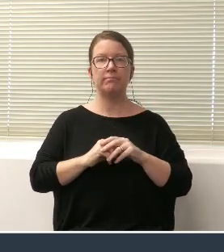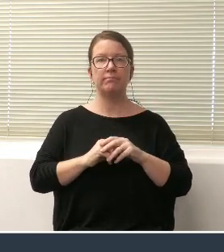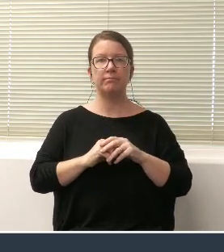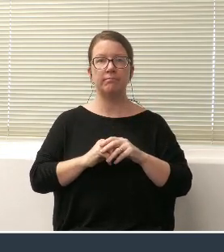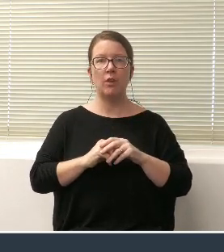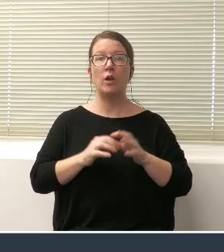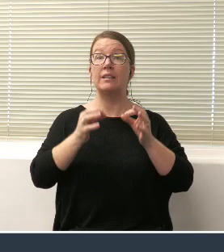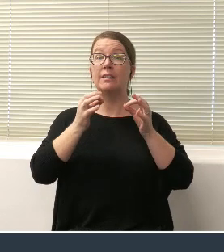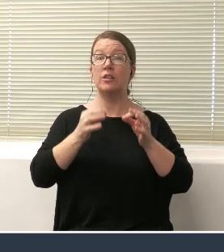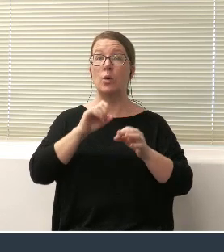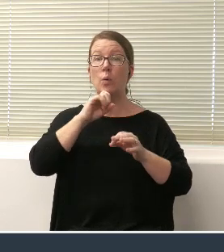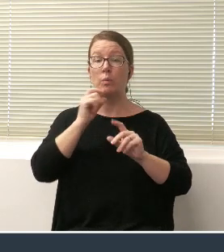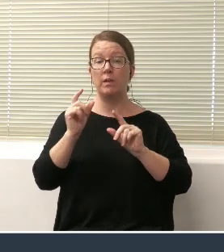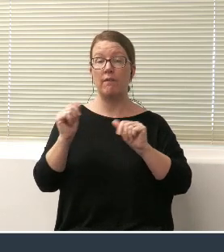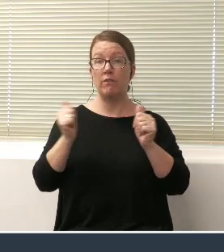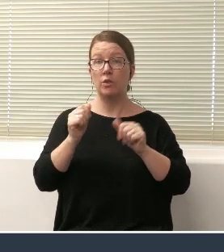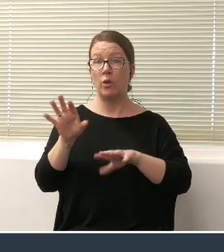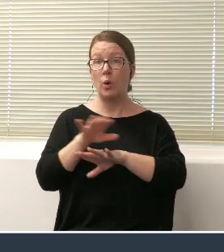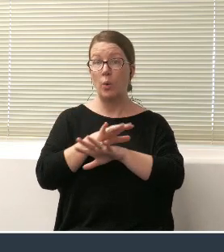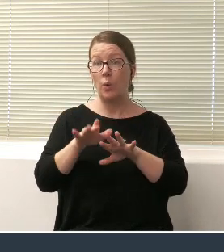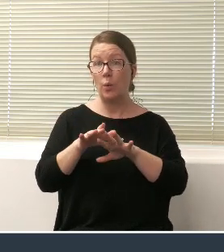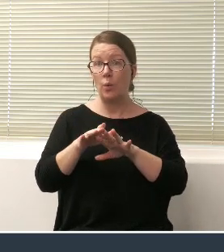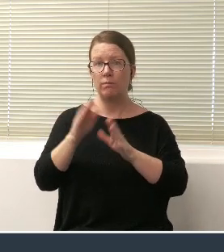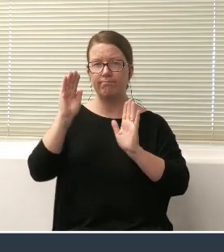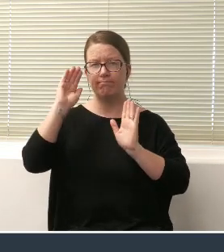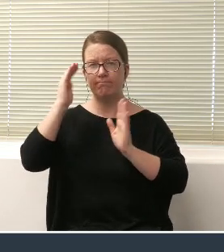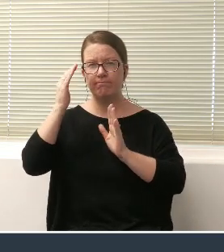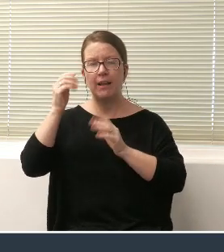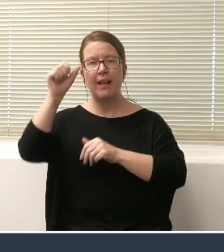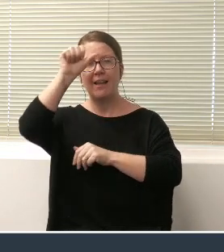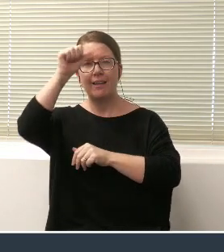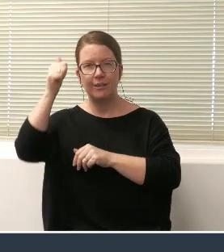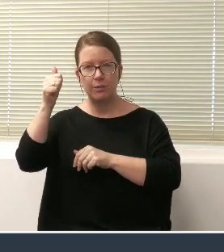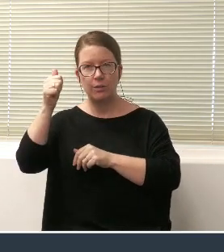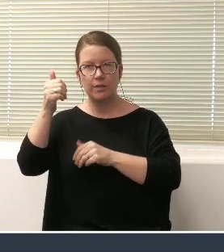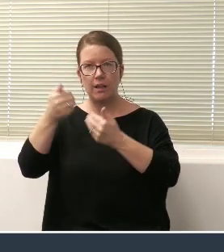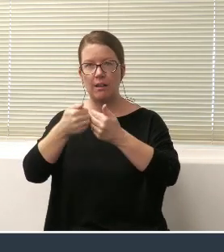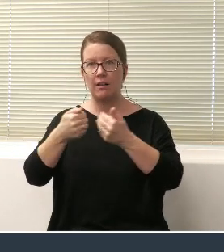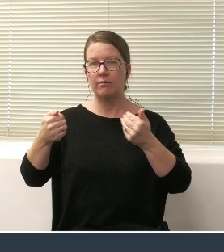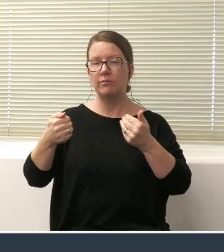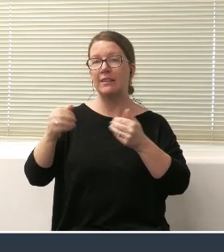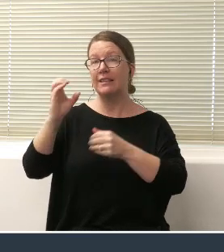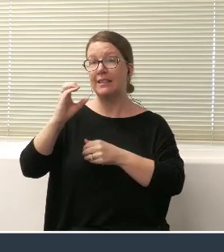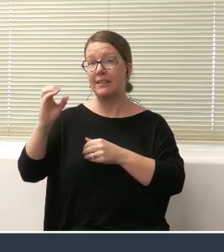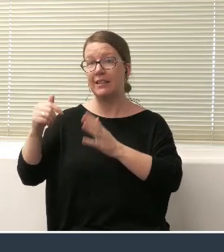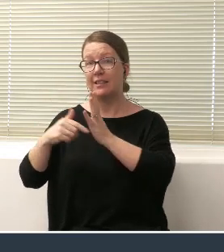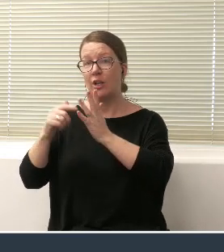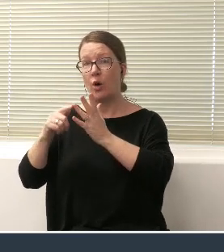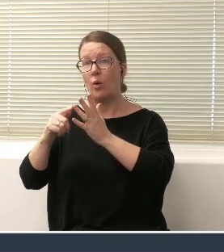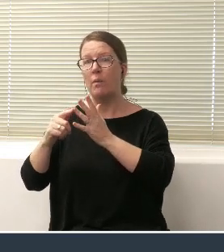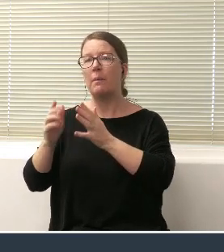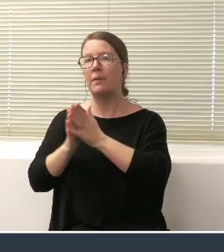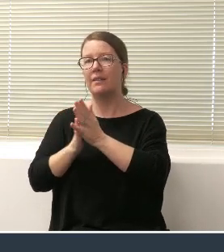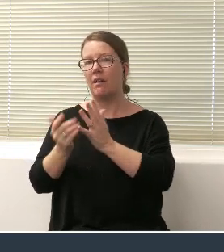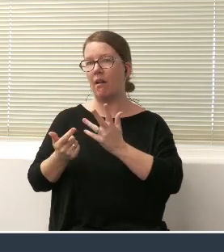decisions will be done by dedicated experts. Independence of CCTOs has allowed other councils to